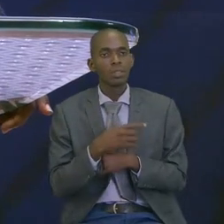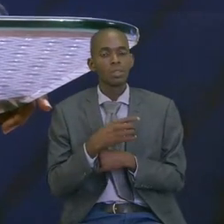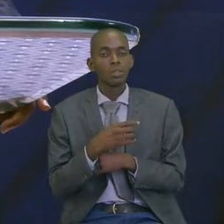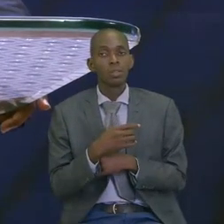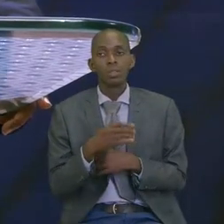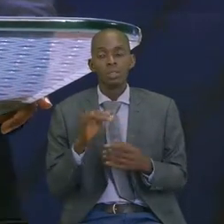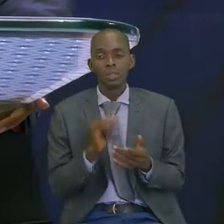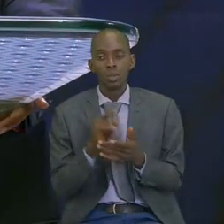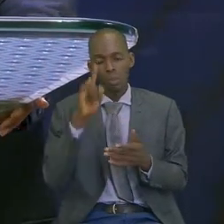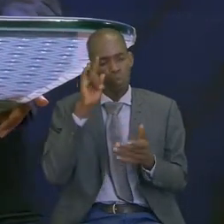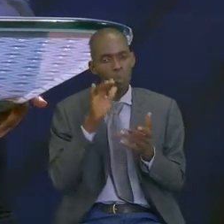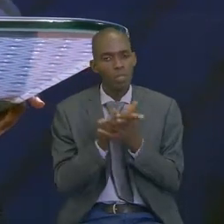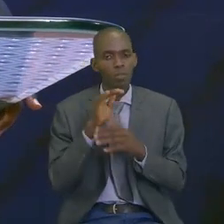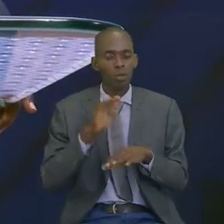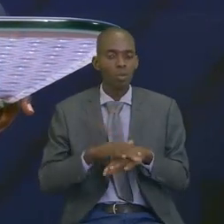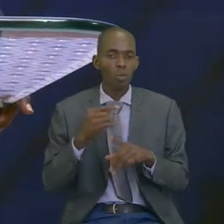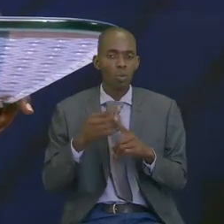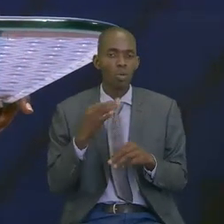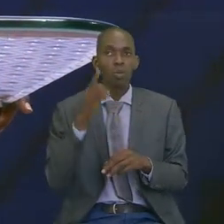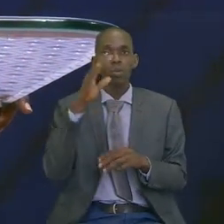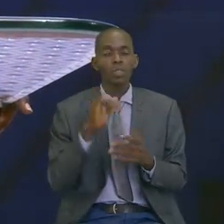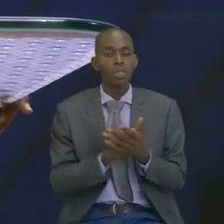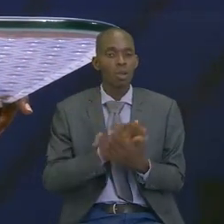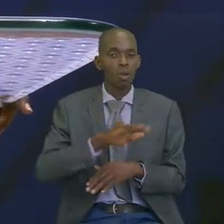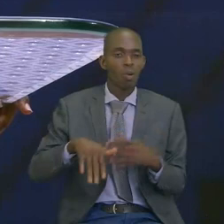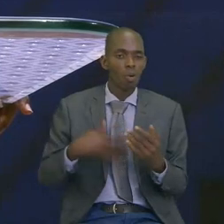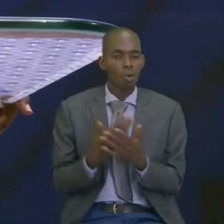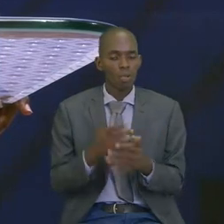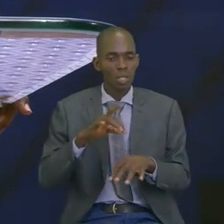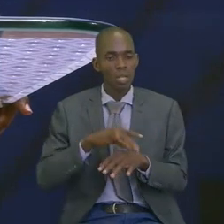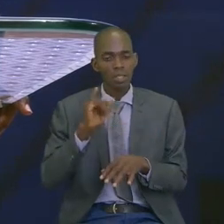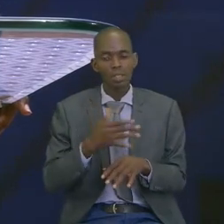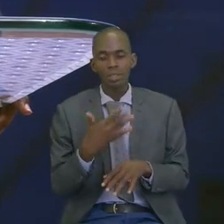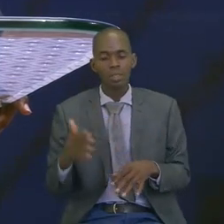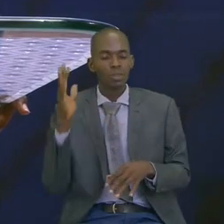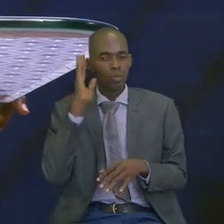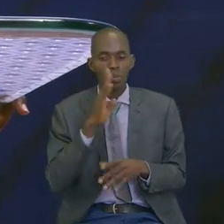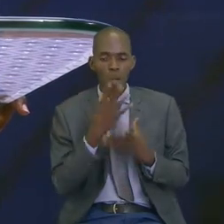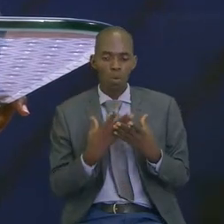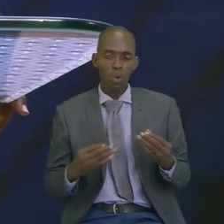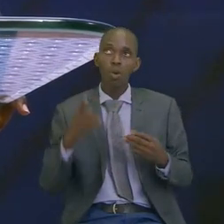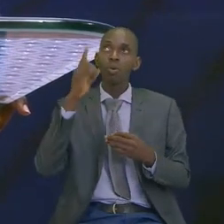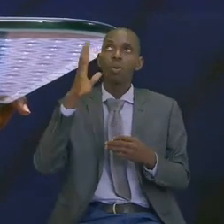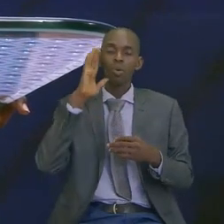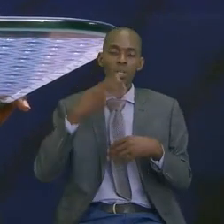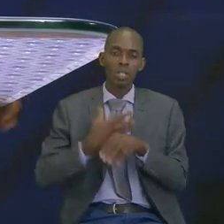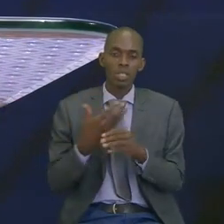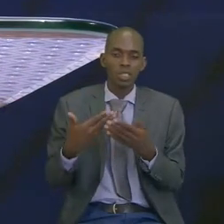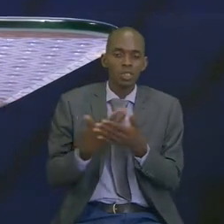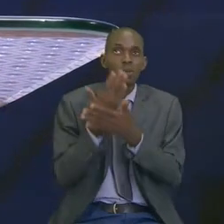God, that all these things shall melt away, and then God will create a new earth and a new heaven, wherein